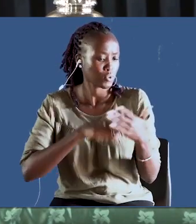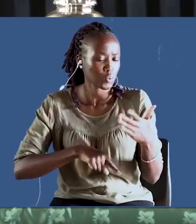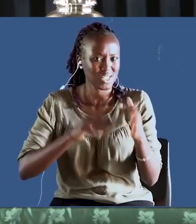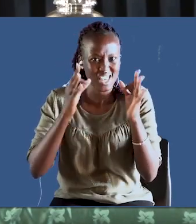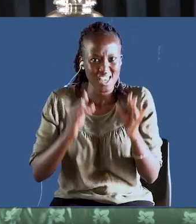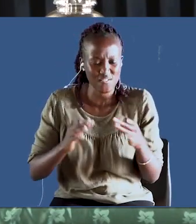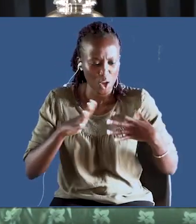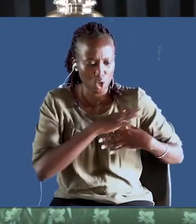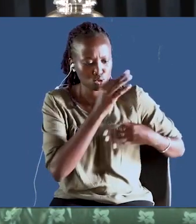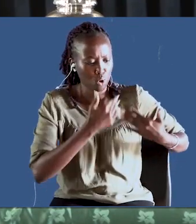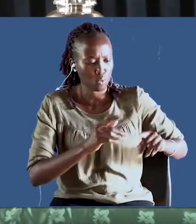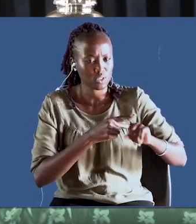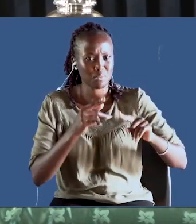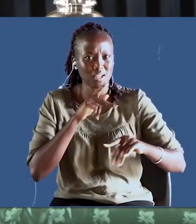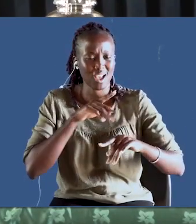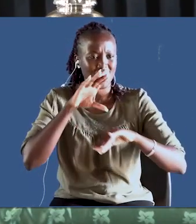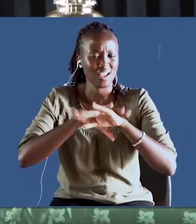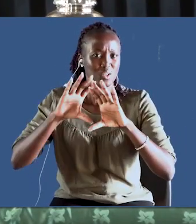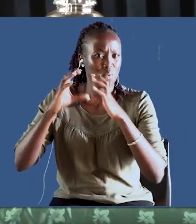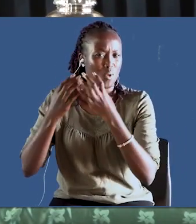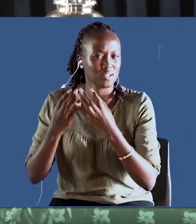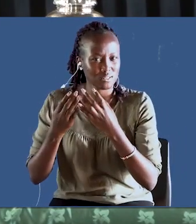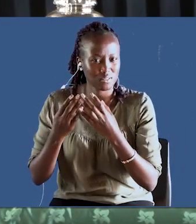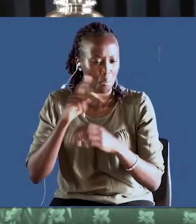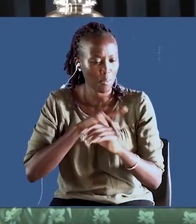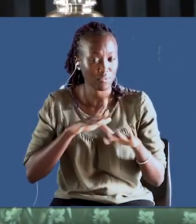whole world? We are in this